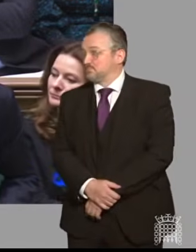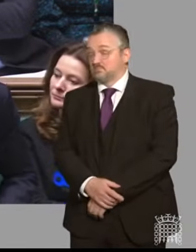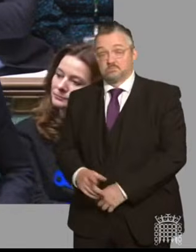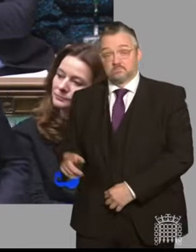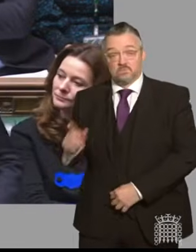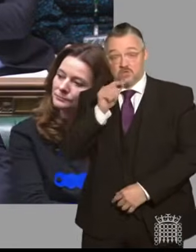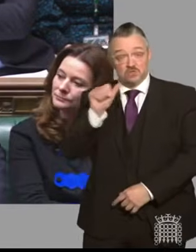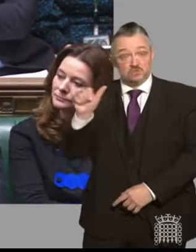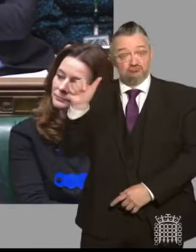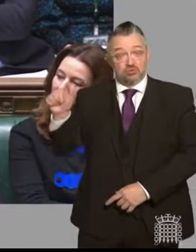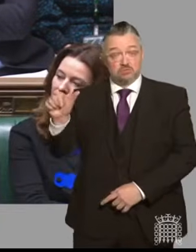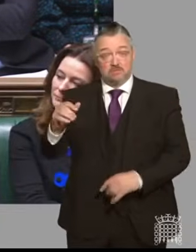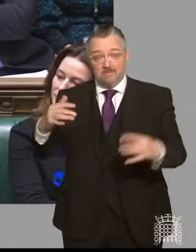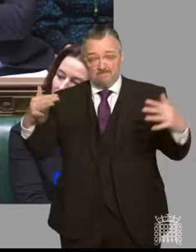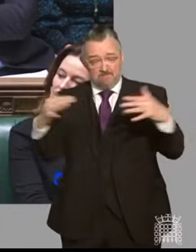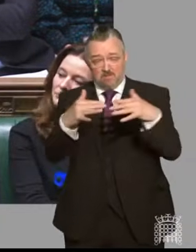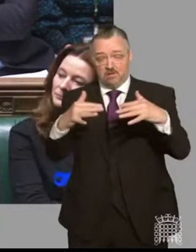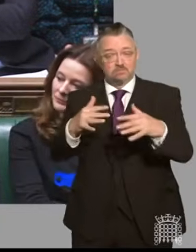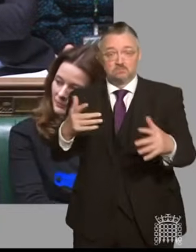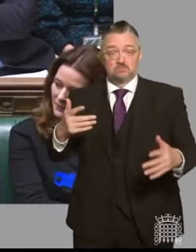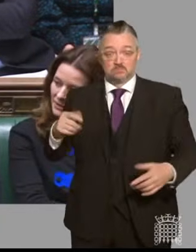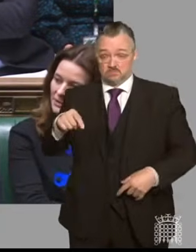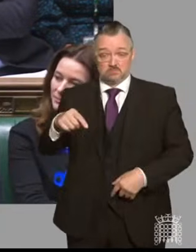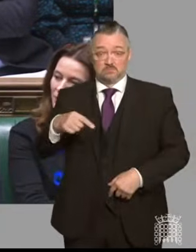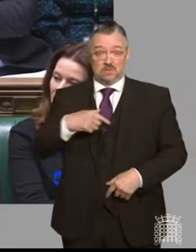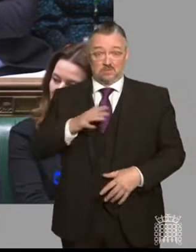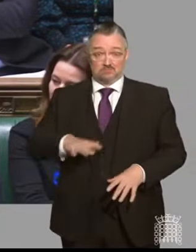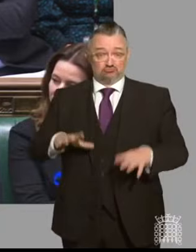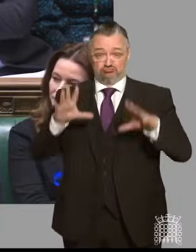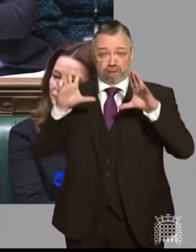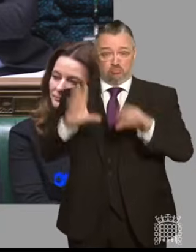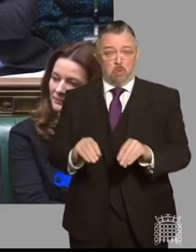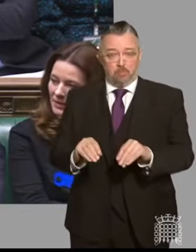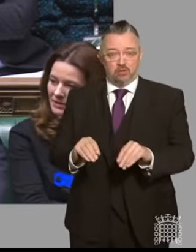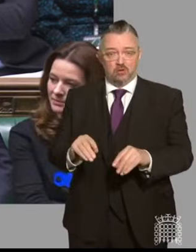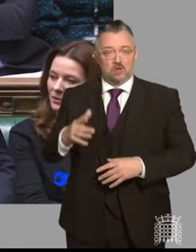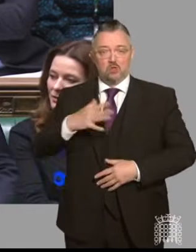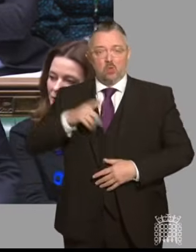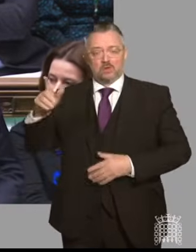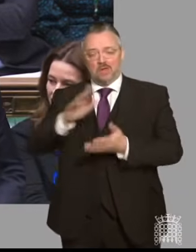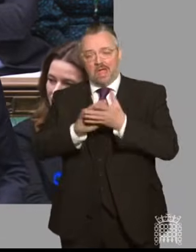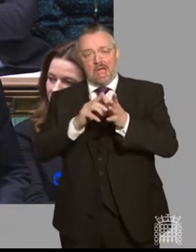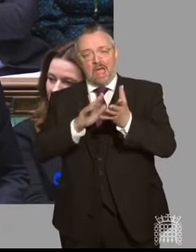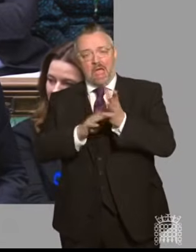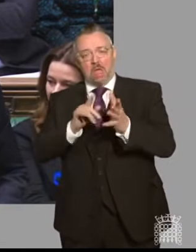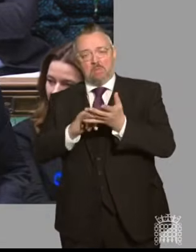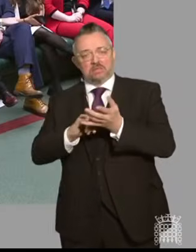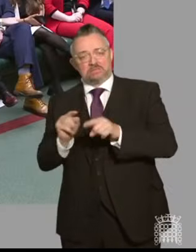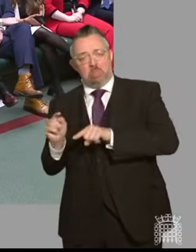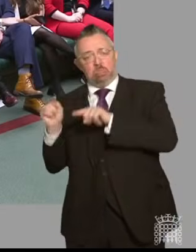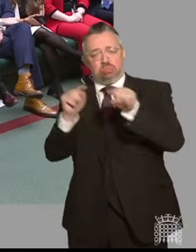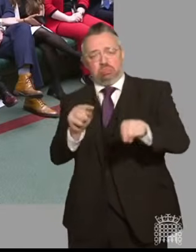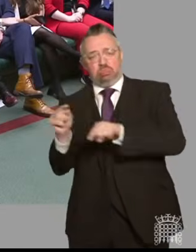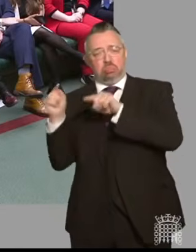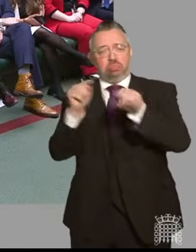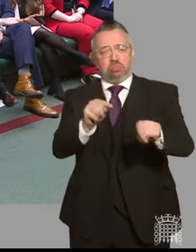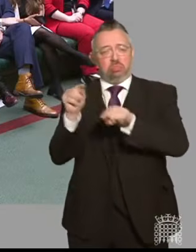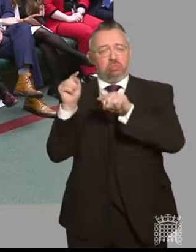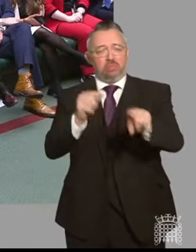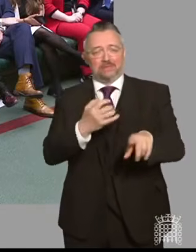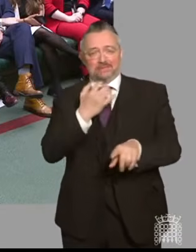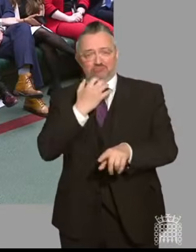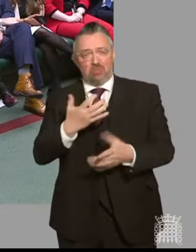carry out the appalling terrorist attacks that Israel was subject to. But he talks about the UN resolution, but